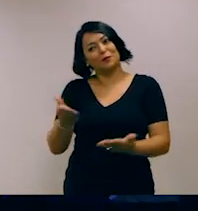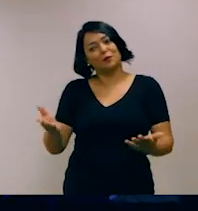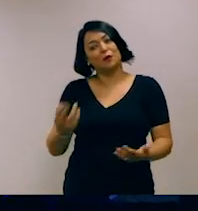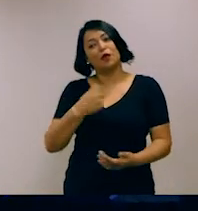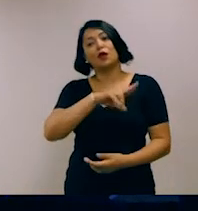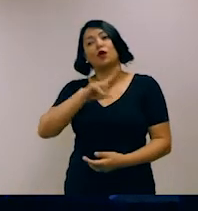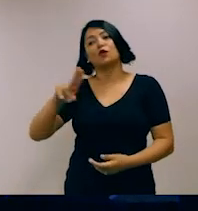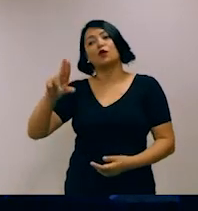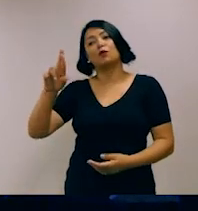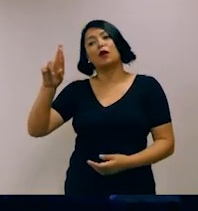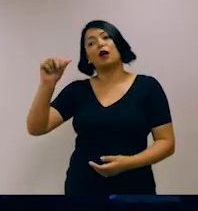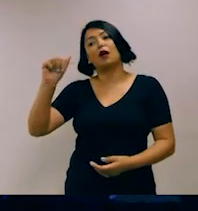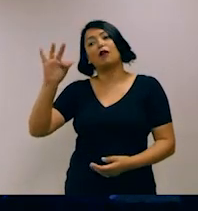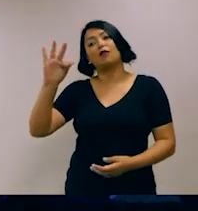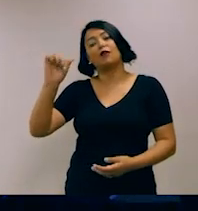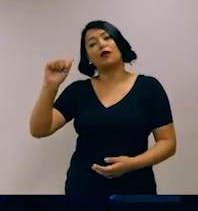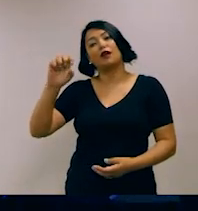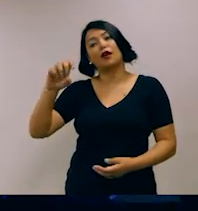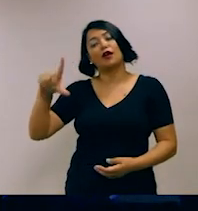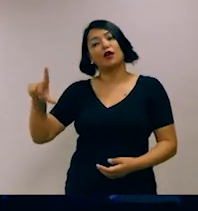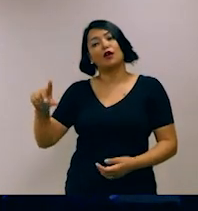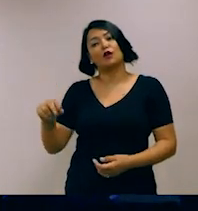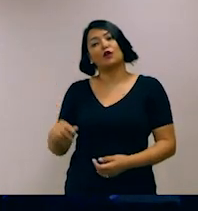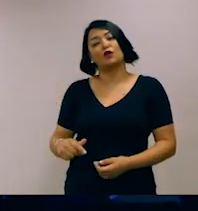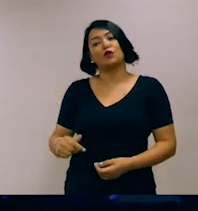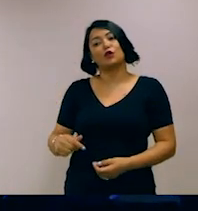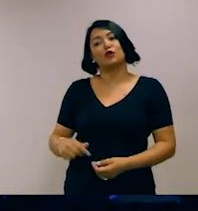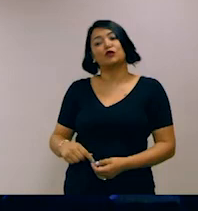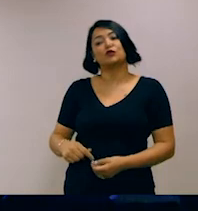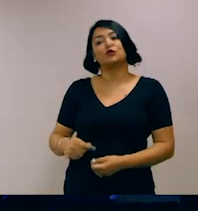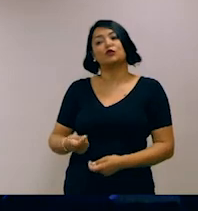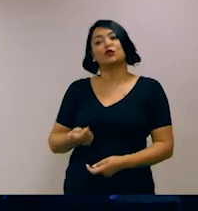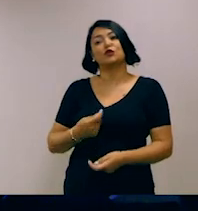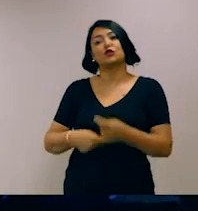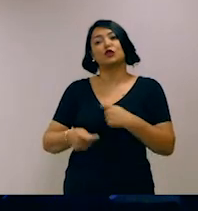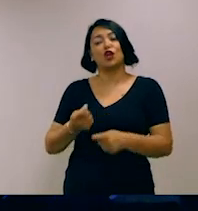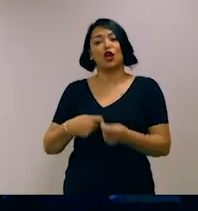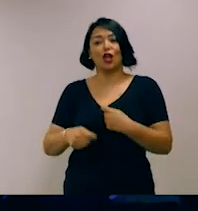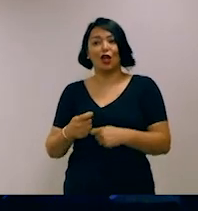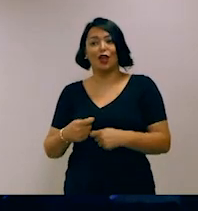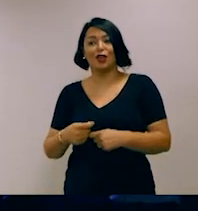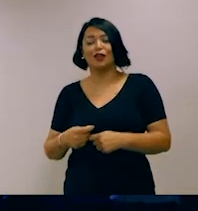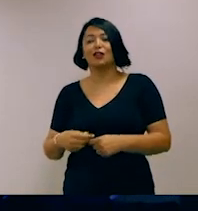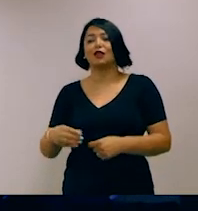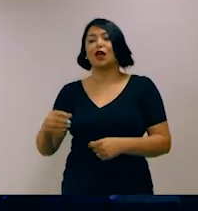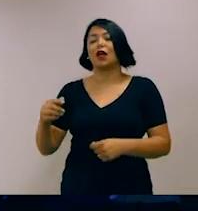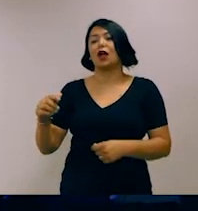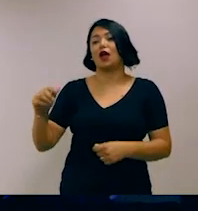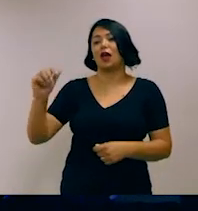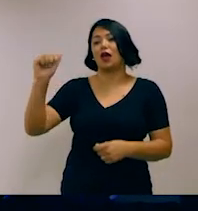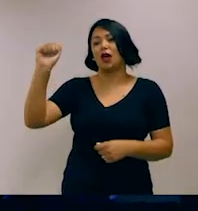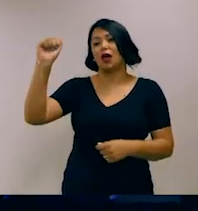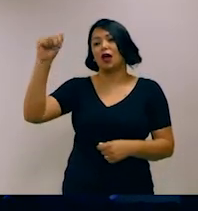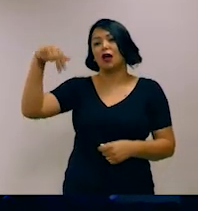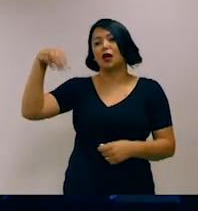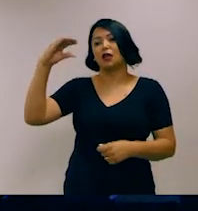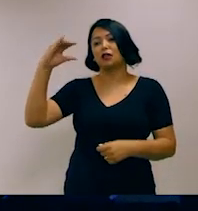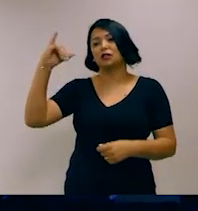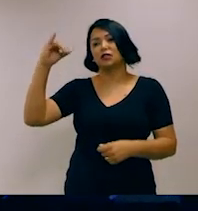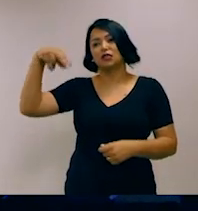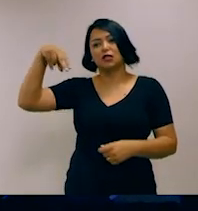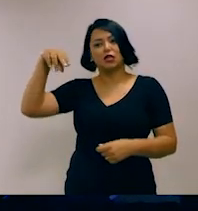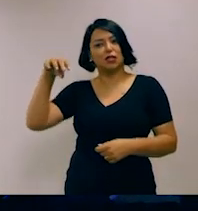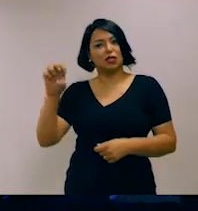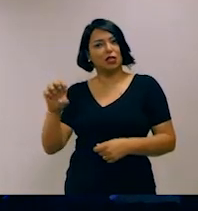Good morning, ladies and gentlemen. My name is Rafael. I'm the manager of IT at the Brazilian